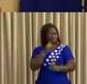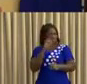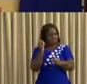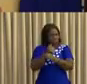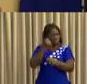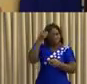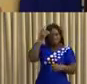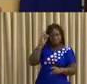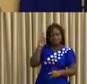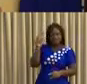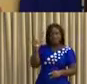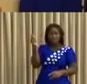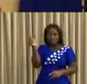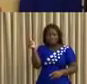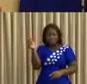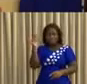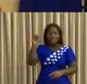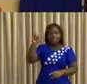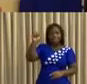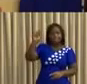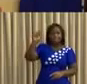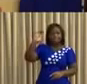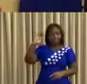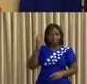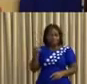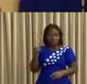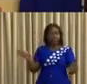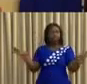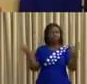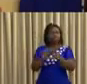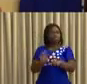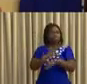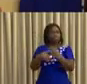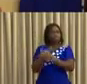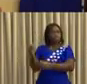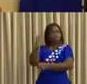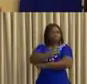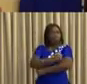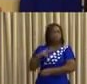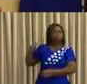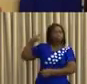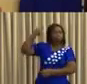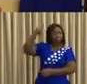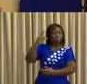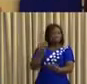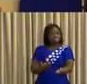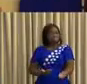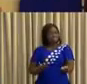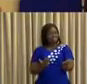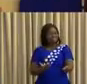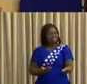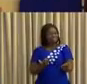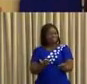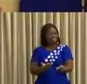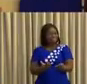Saturday, the 21st of March, to close all our borders by land, air, and sea. To ensure